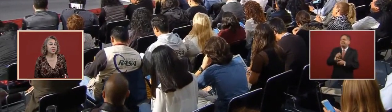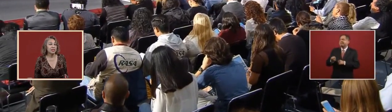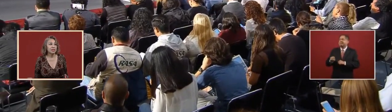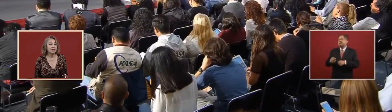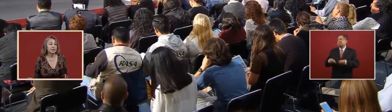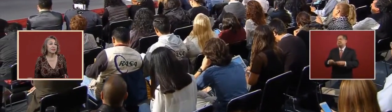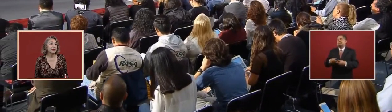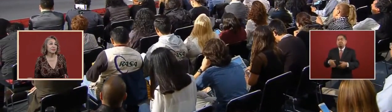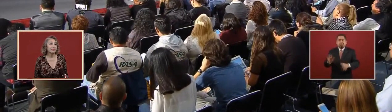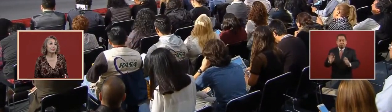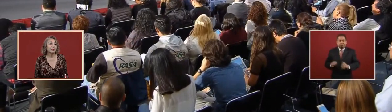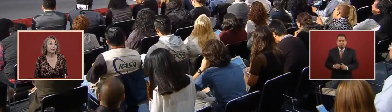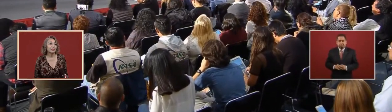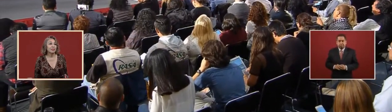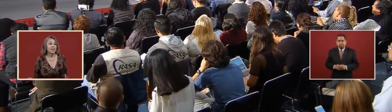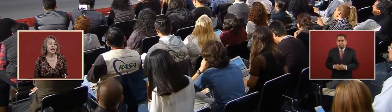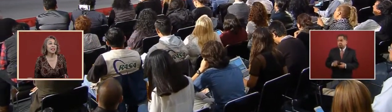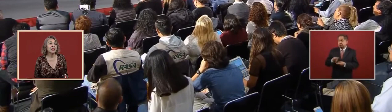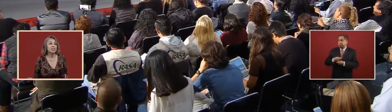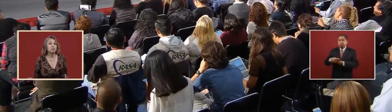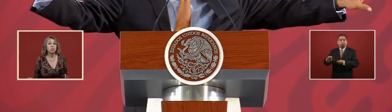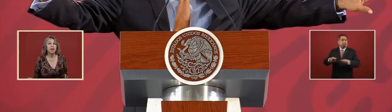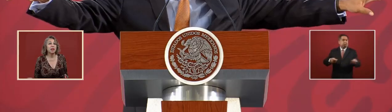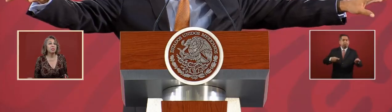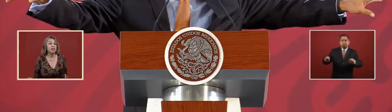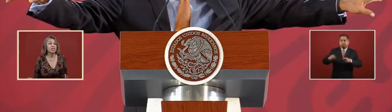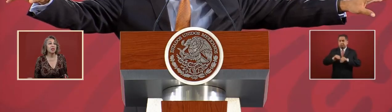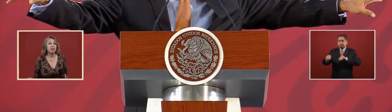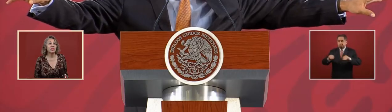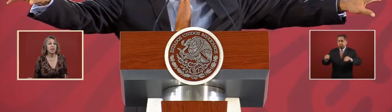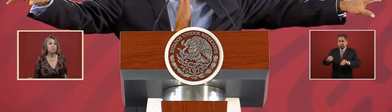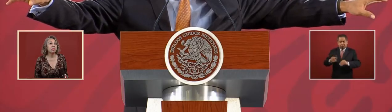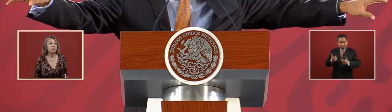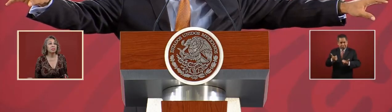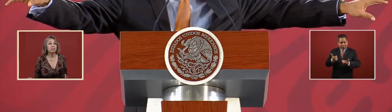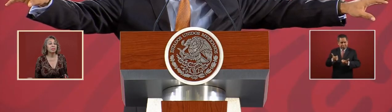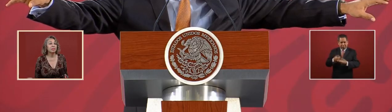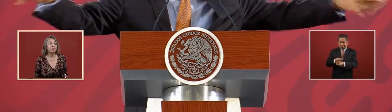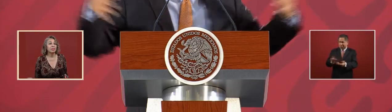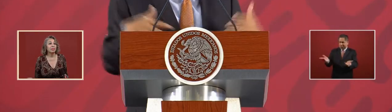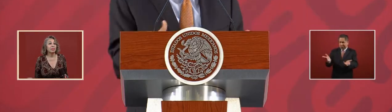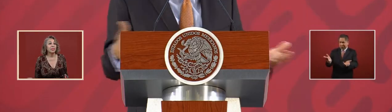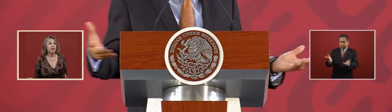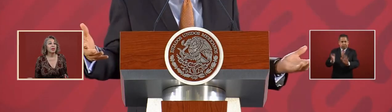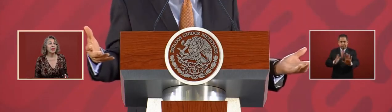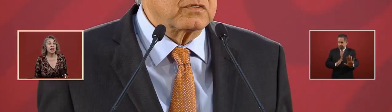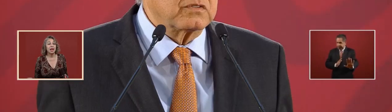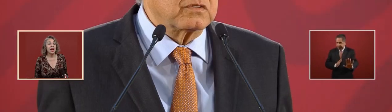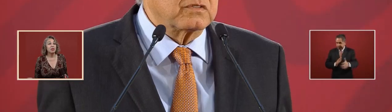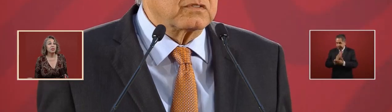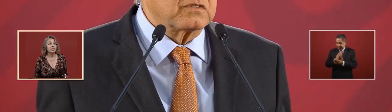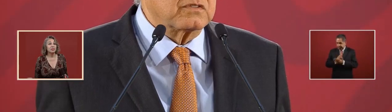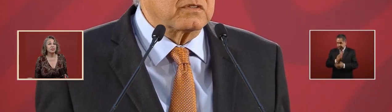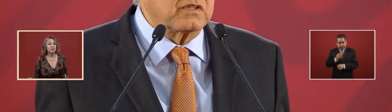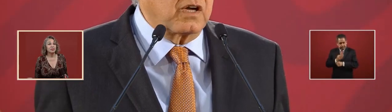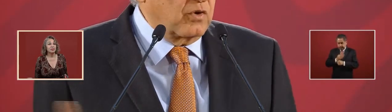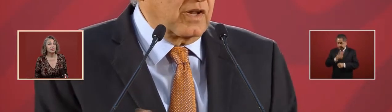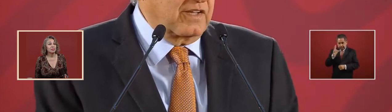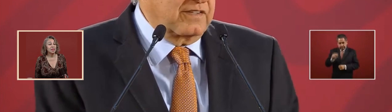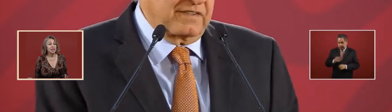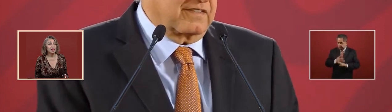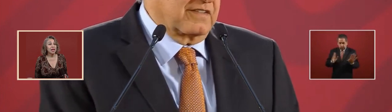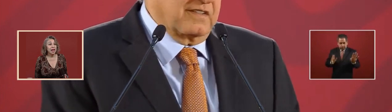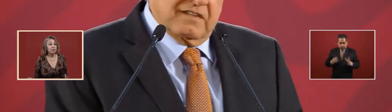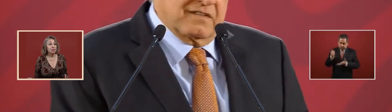pulverized repartir así. And spread amongst all of them. Ahora no. Not now.